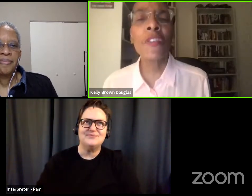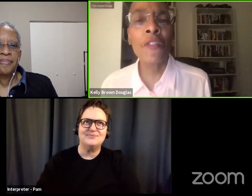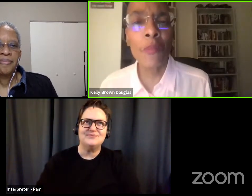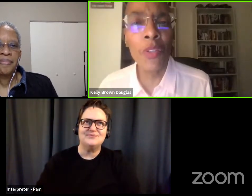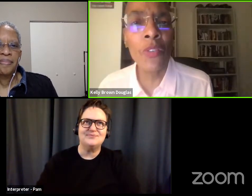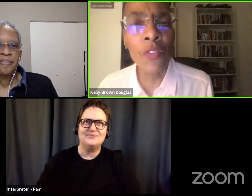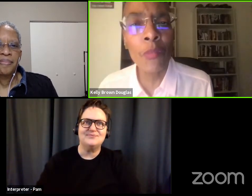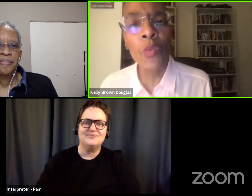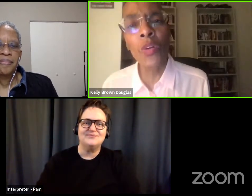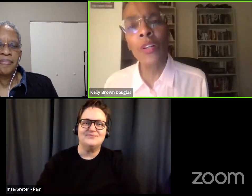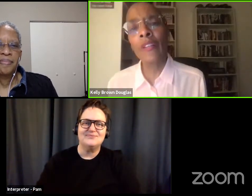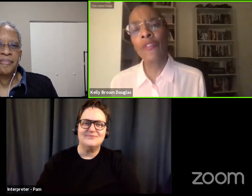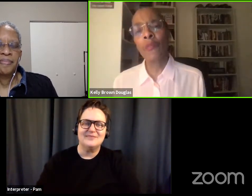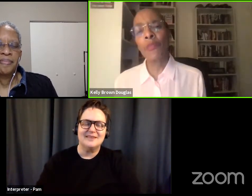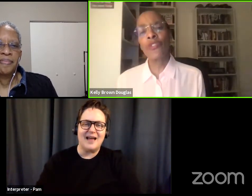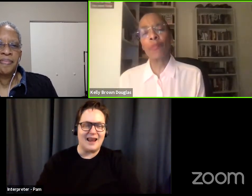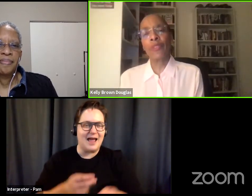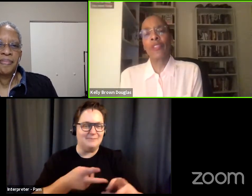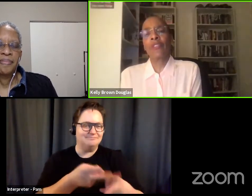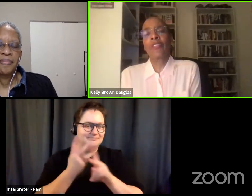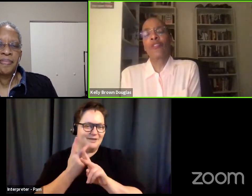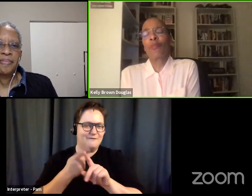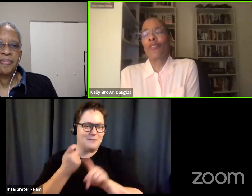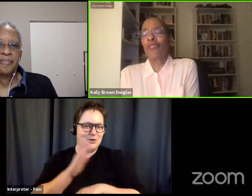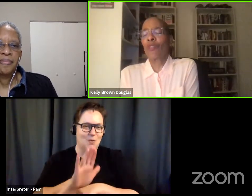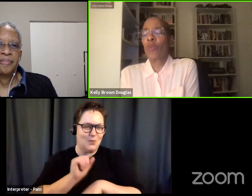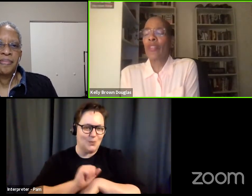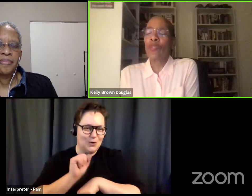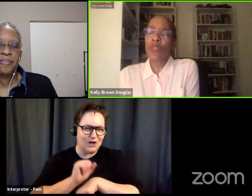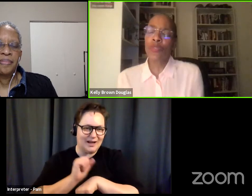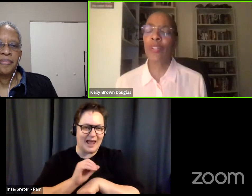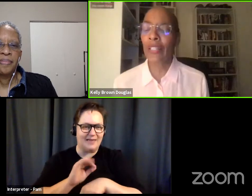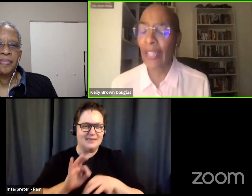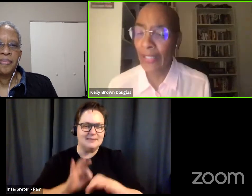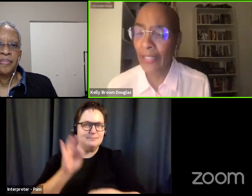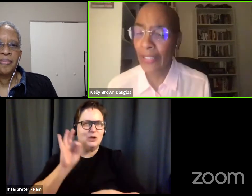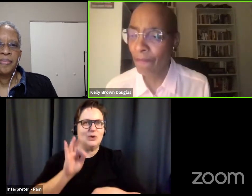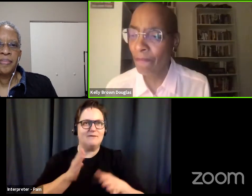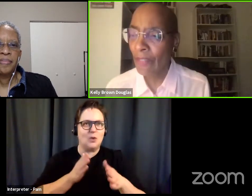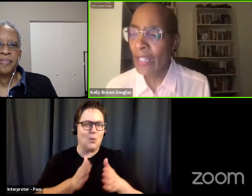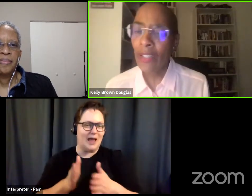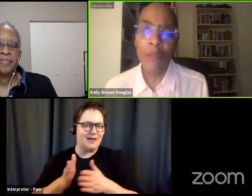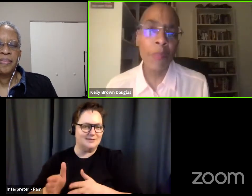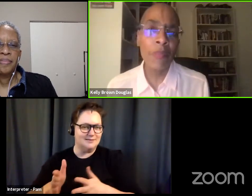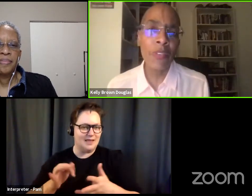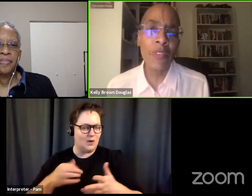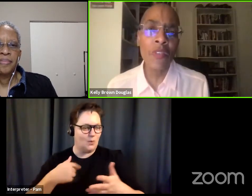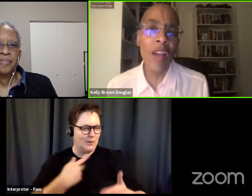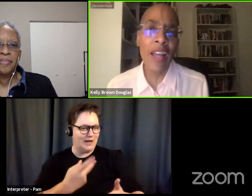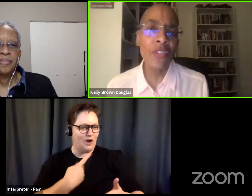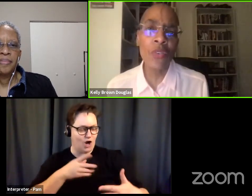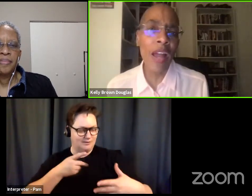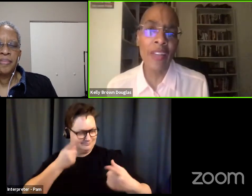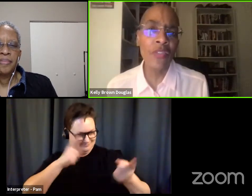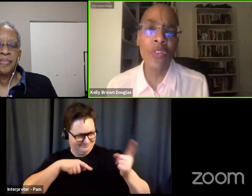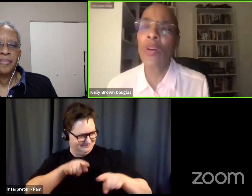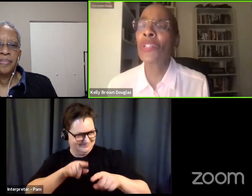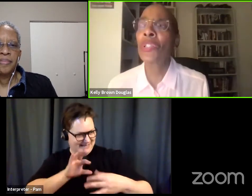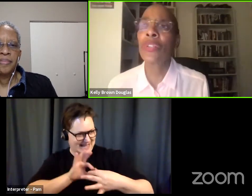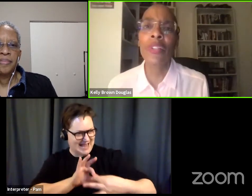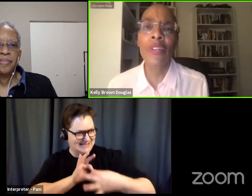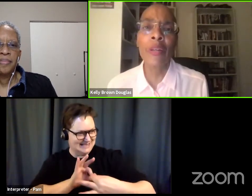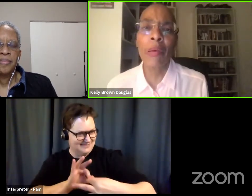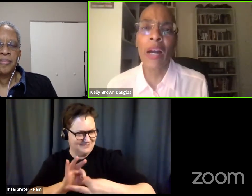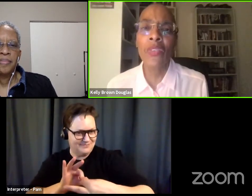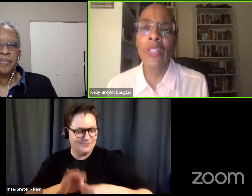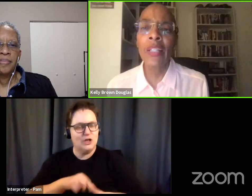take it even from your work and from your the spirit of the ways in which we're connected. You know, you asked the